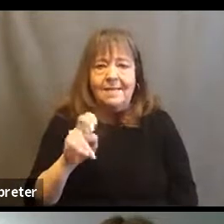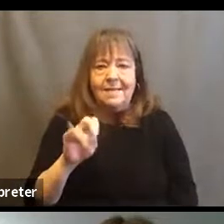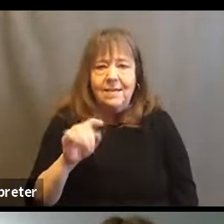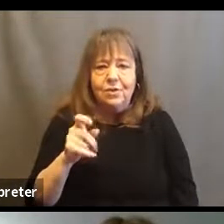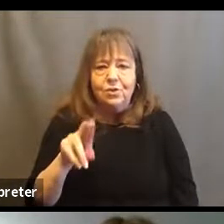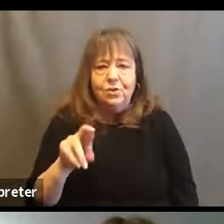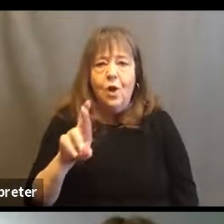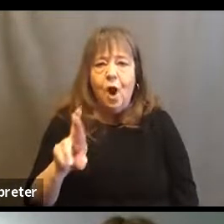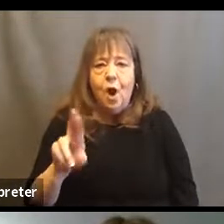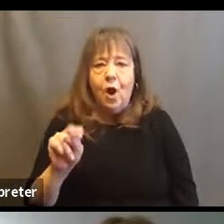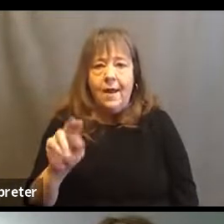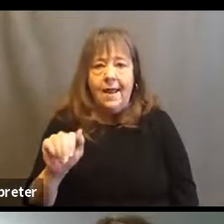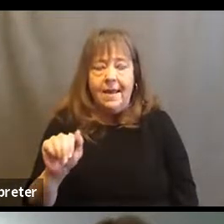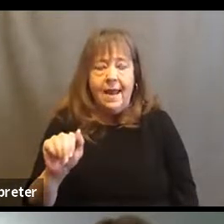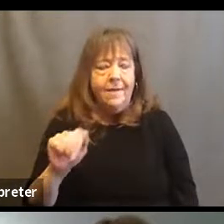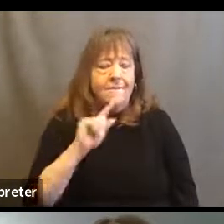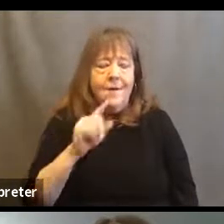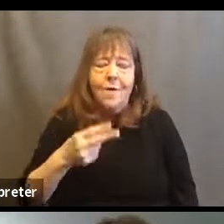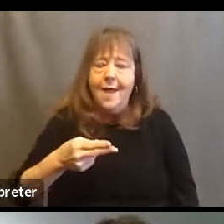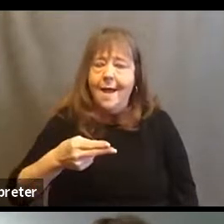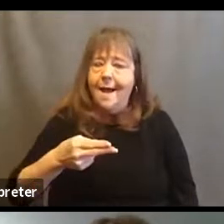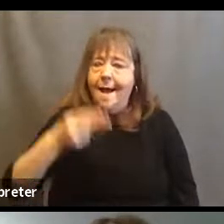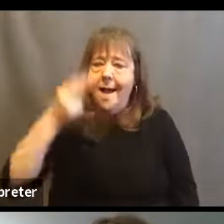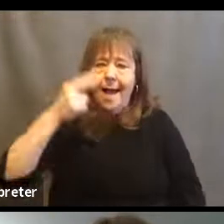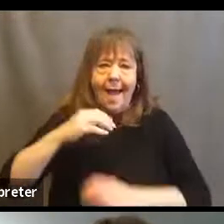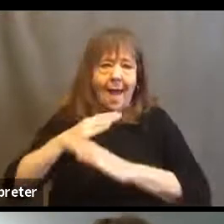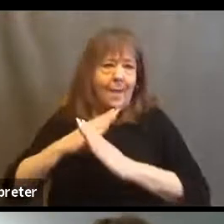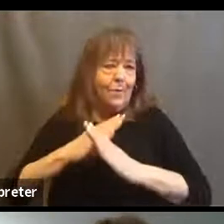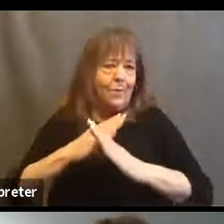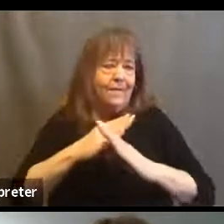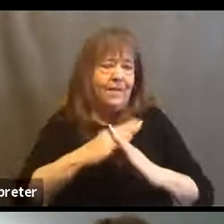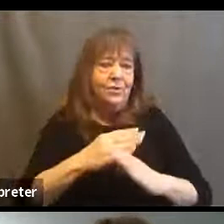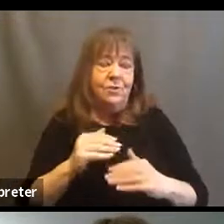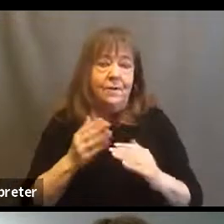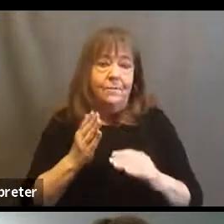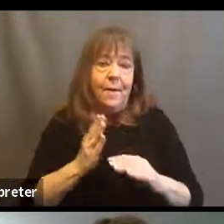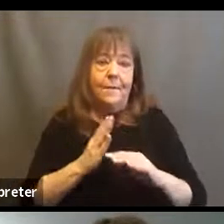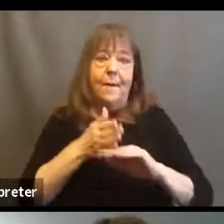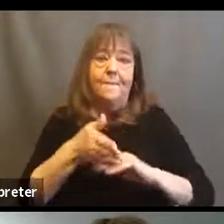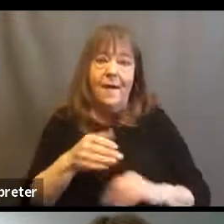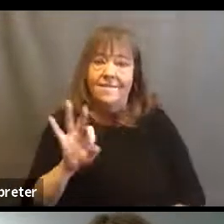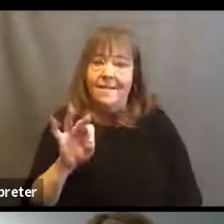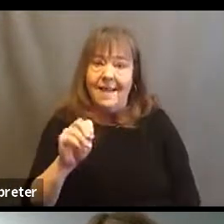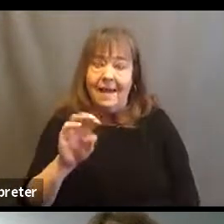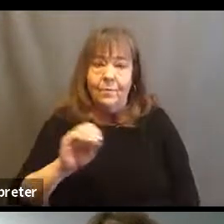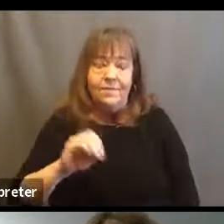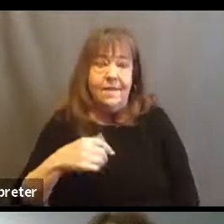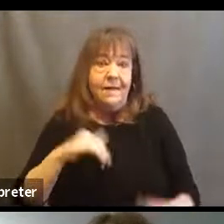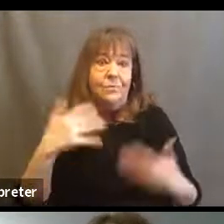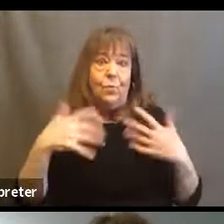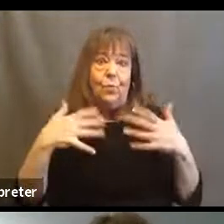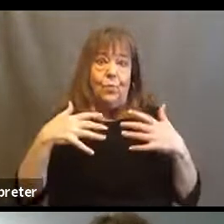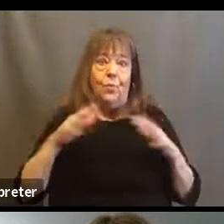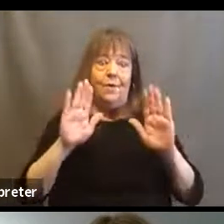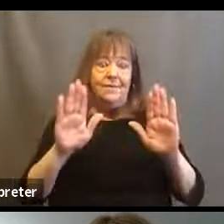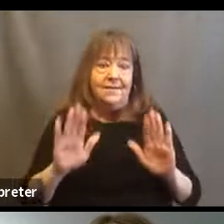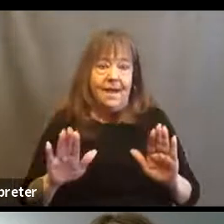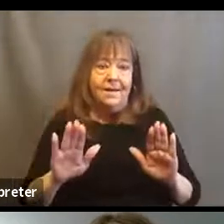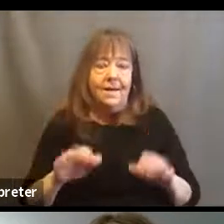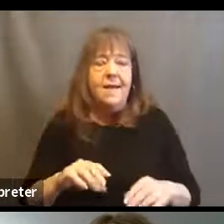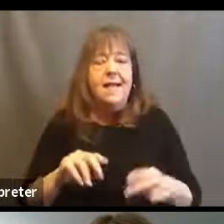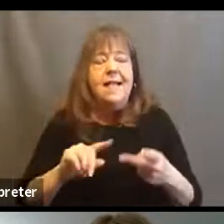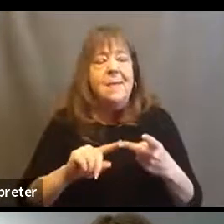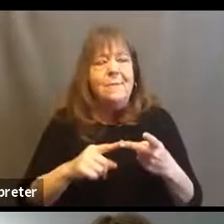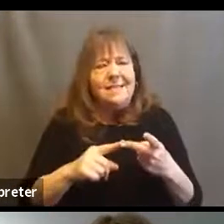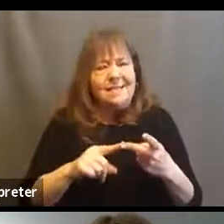demonstrating extremely high efficacy rates, greater than 90%. So that is astounding, number one. Number two, when